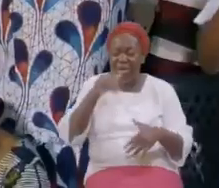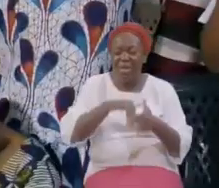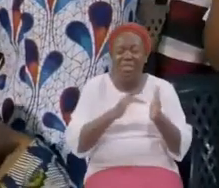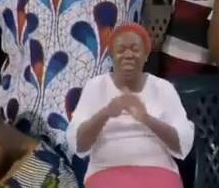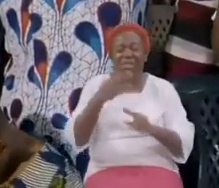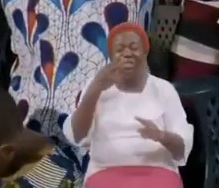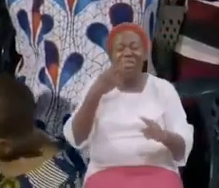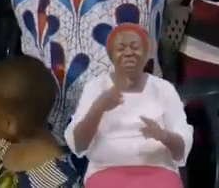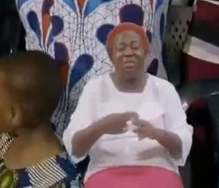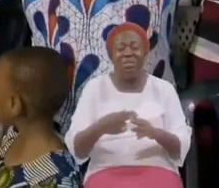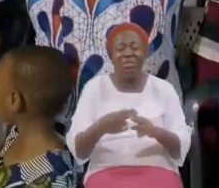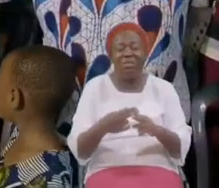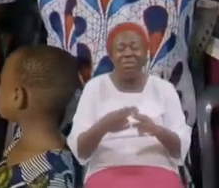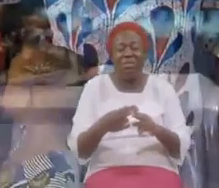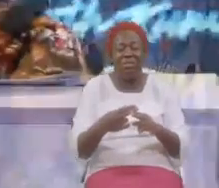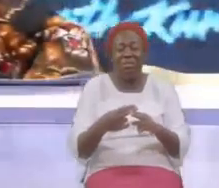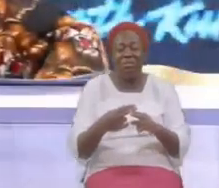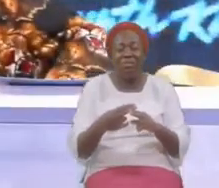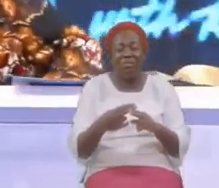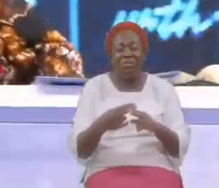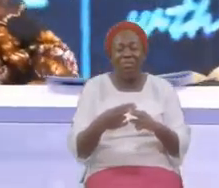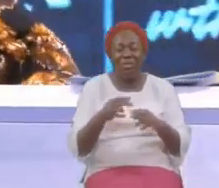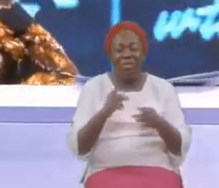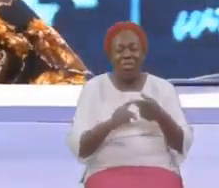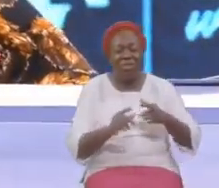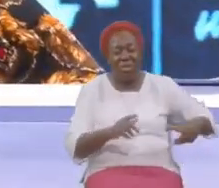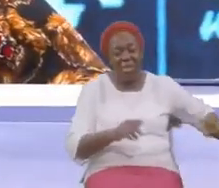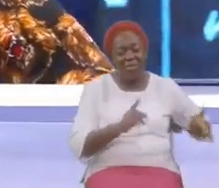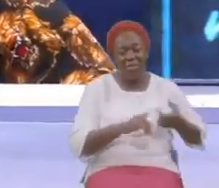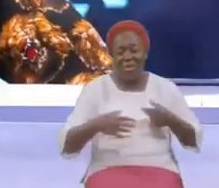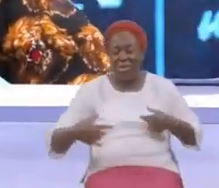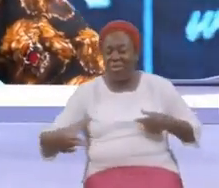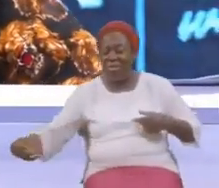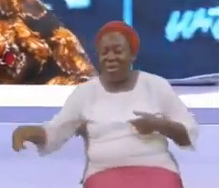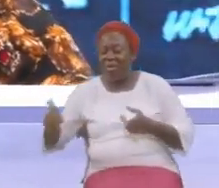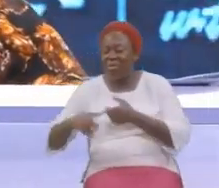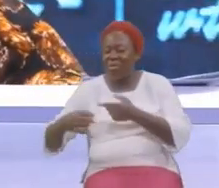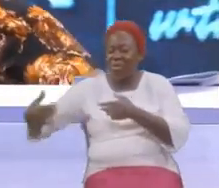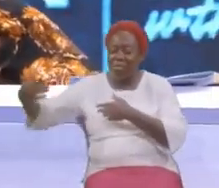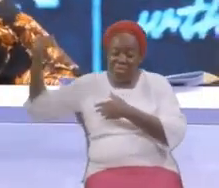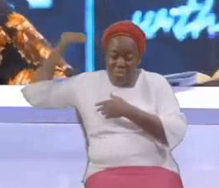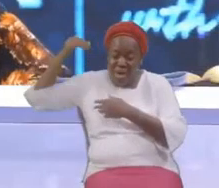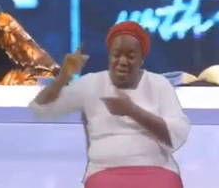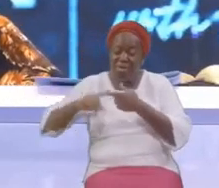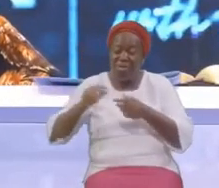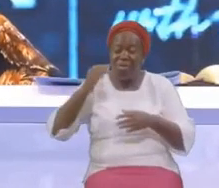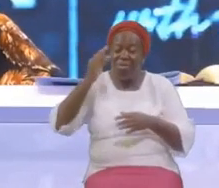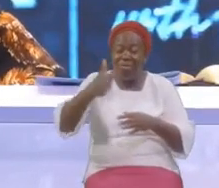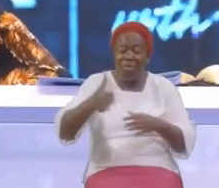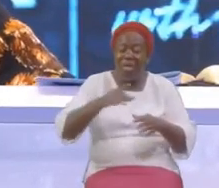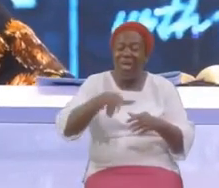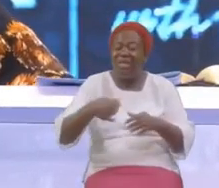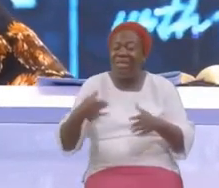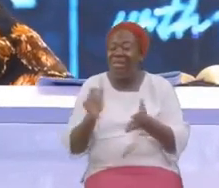Amen. To the left, to the right, to the back, to the front, anything that is called sickness, anything